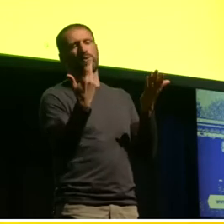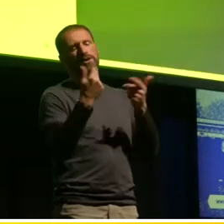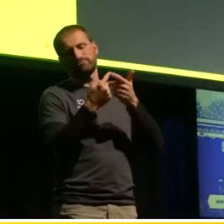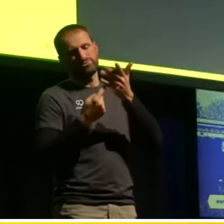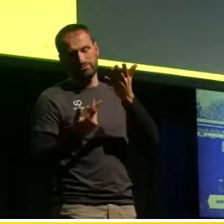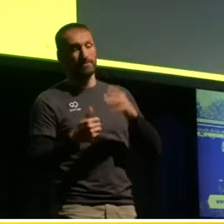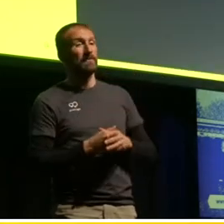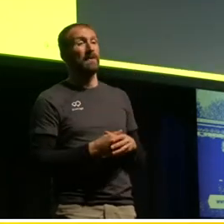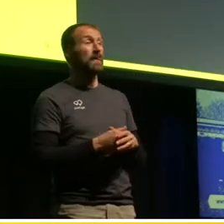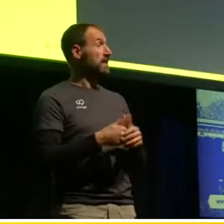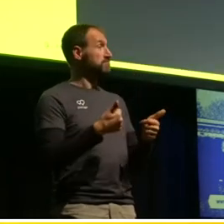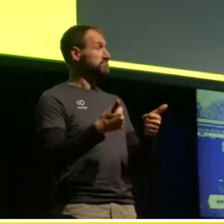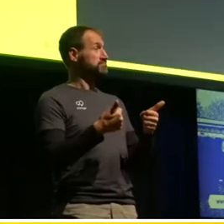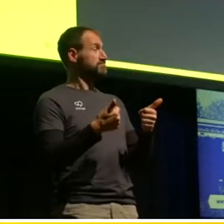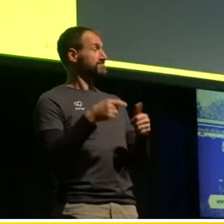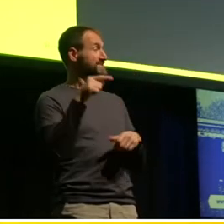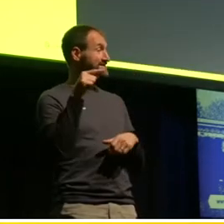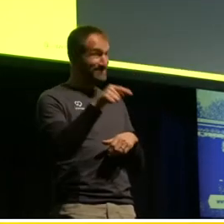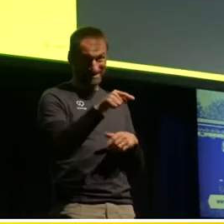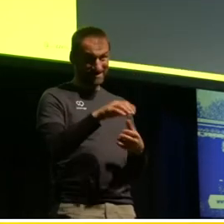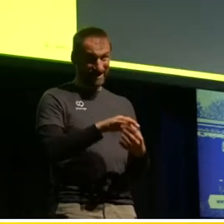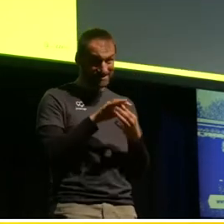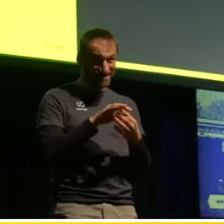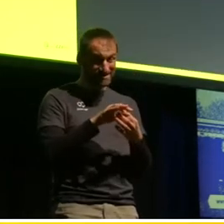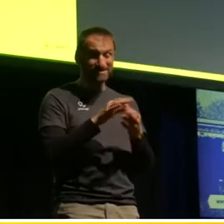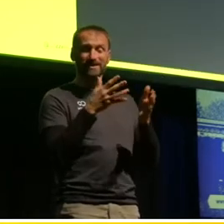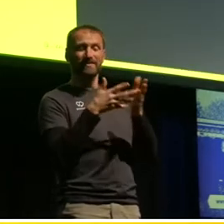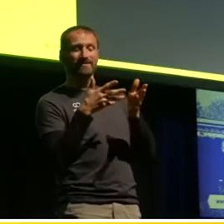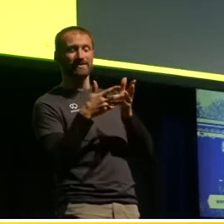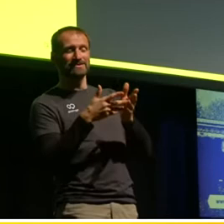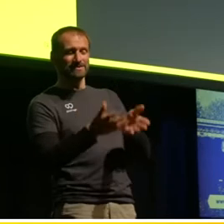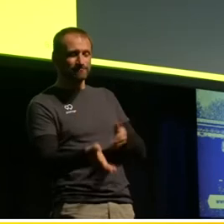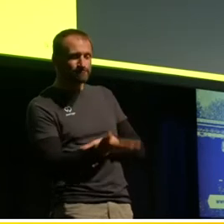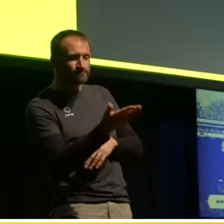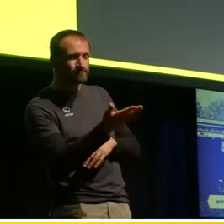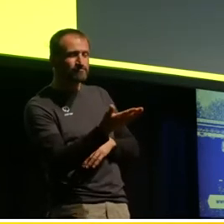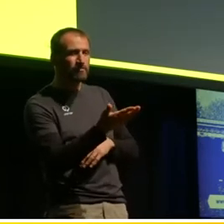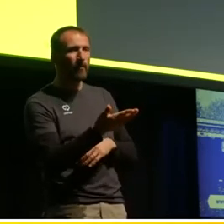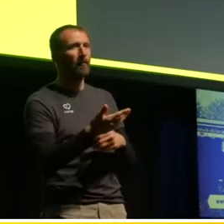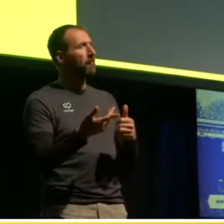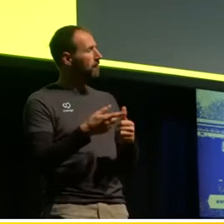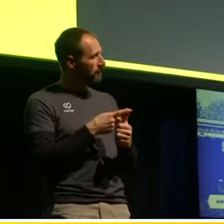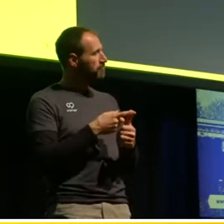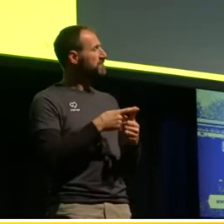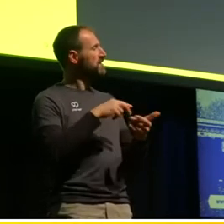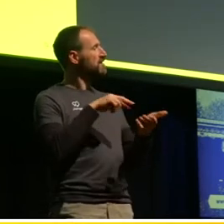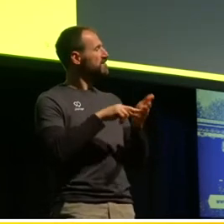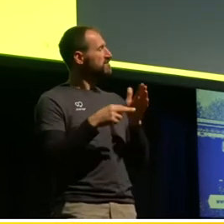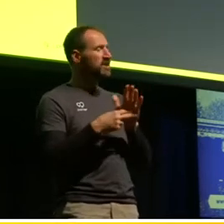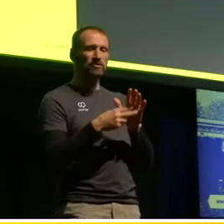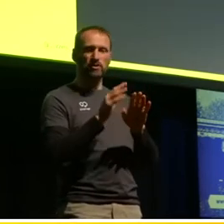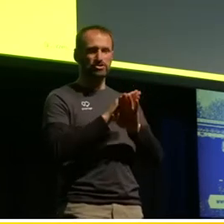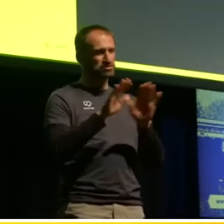seeing this approach and run the tests against it. So it is technology agnostic only if you share